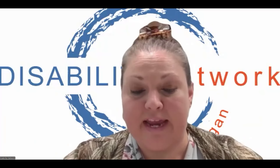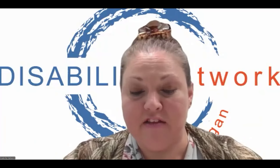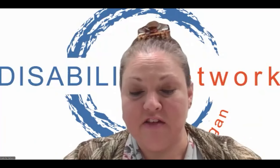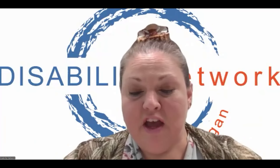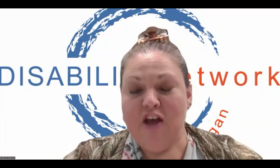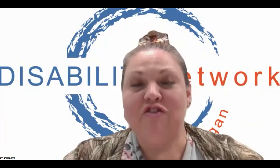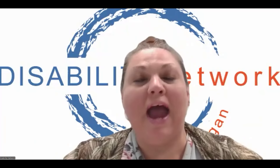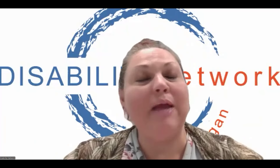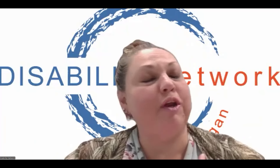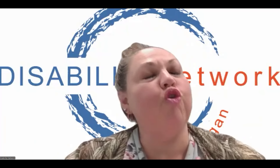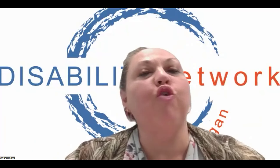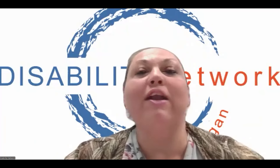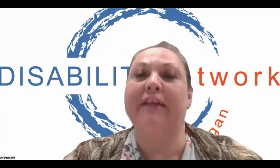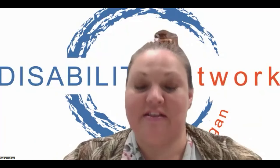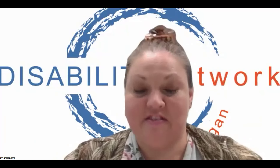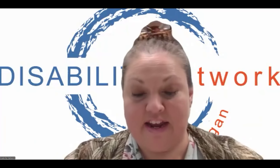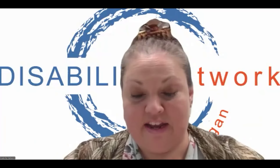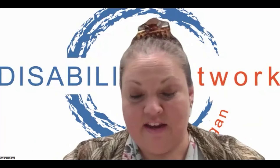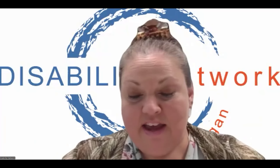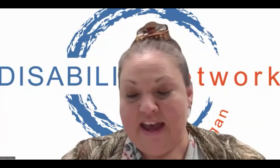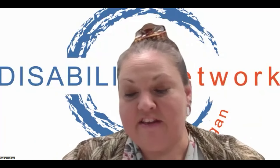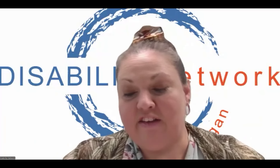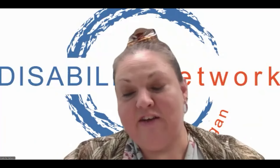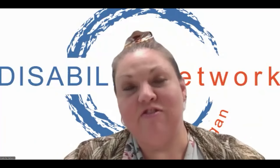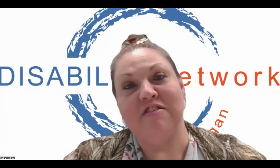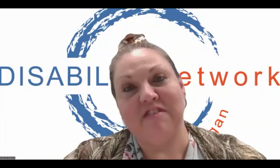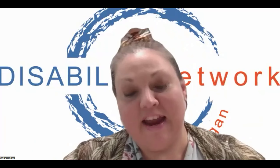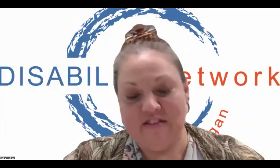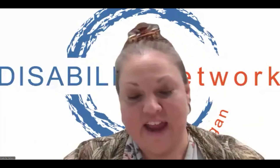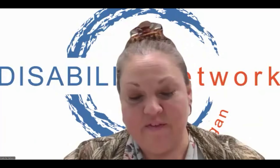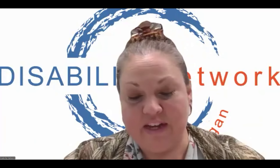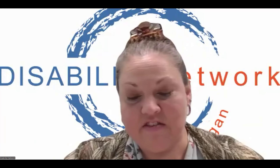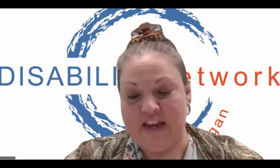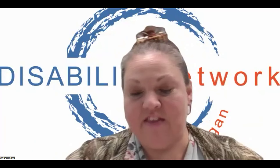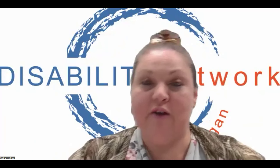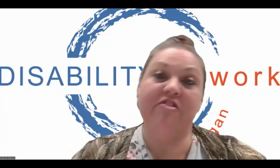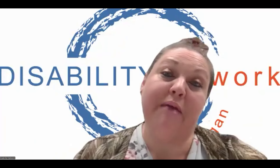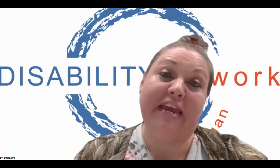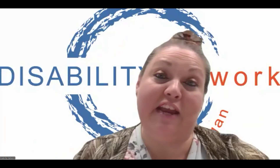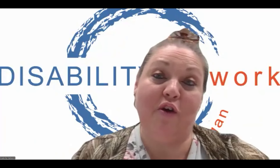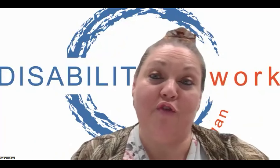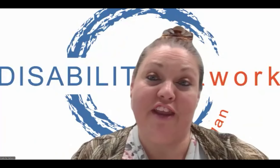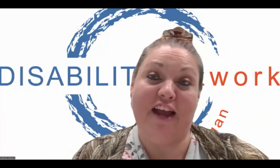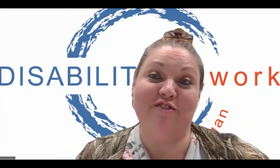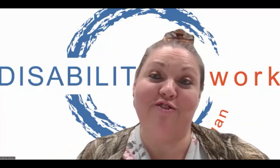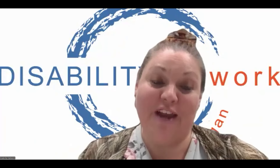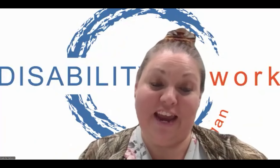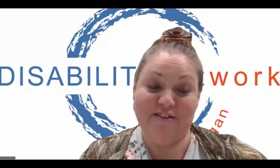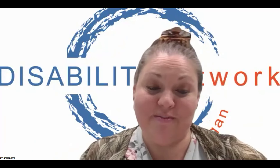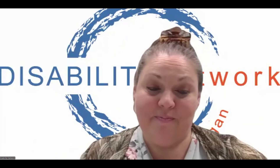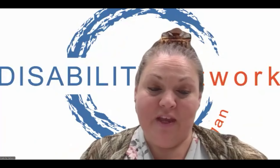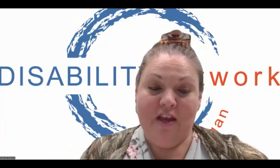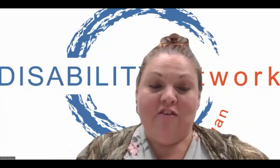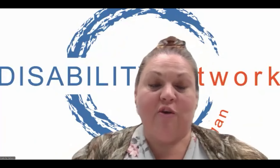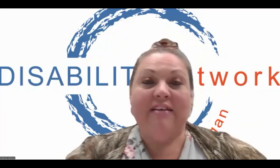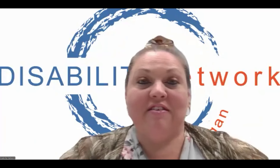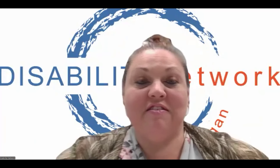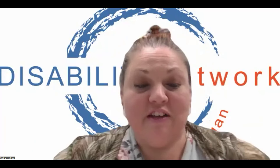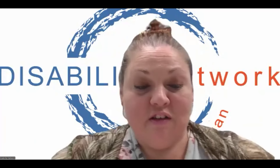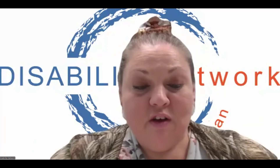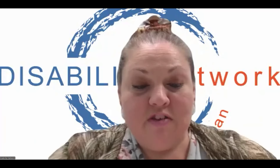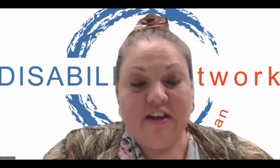emergency plans. So I am incredibly excited at the leaders in science and advocacy that are speaking over the next 2 days.